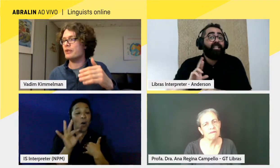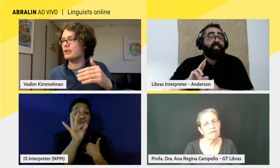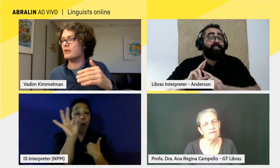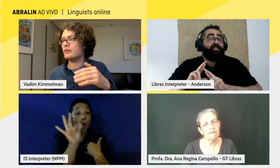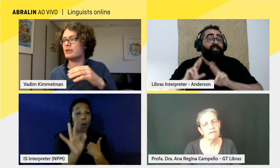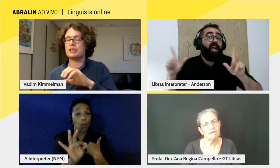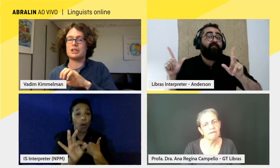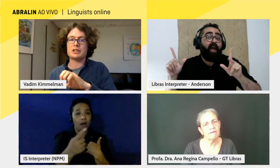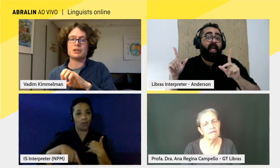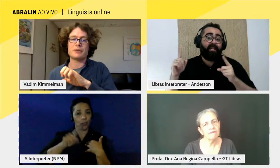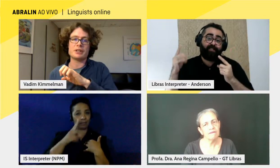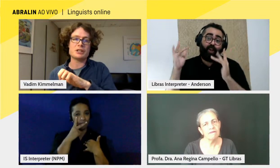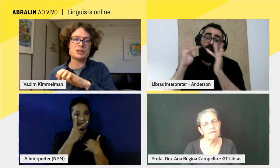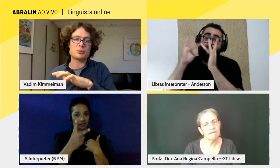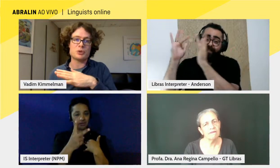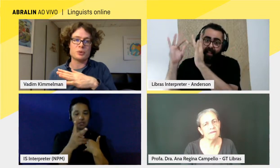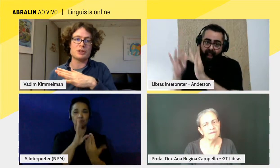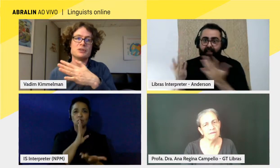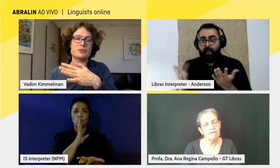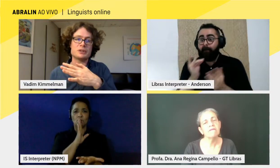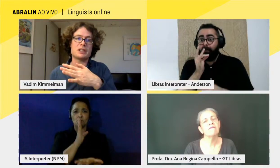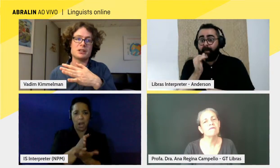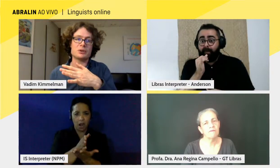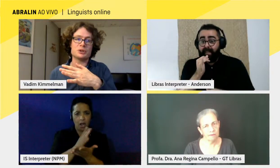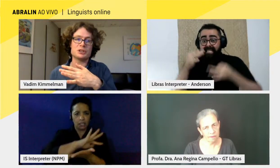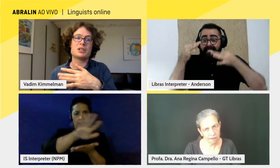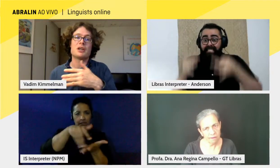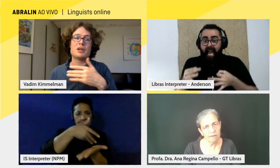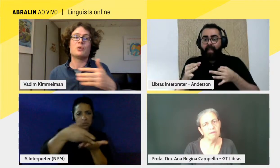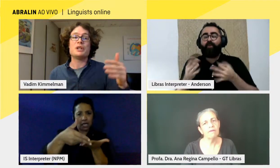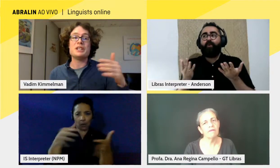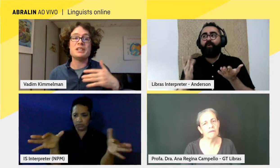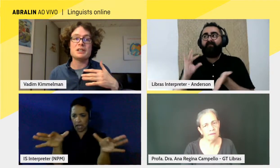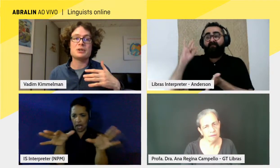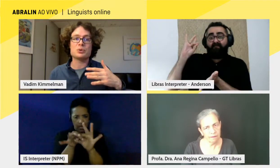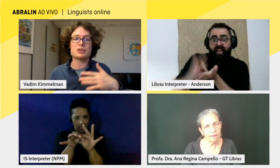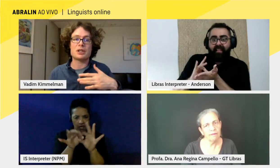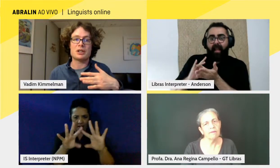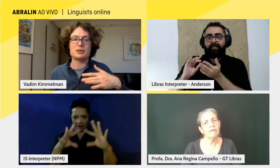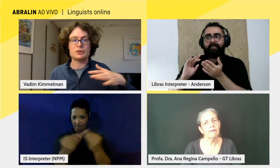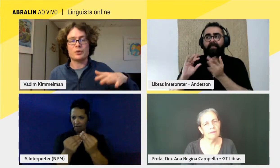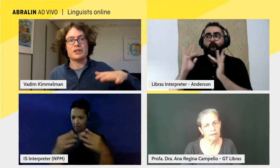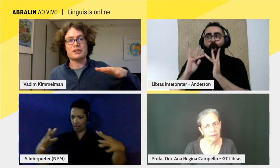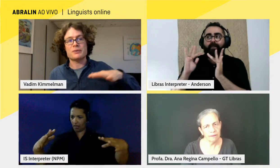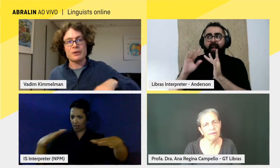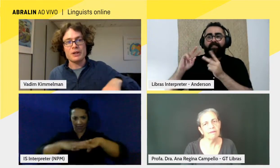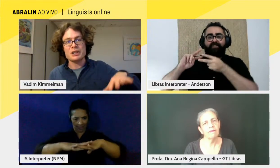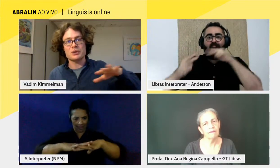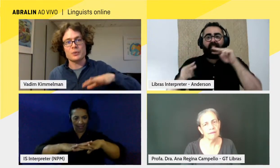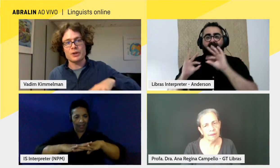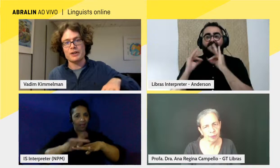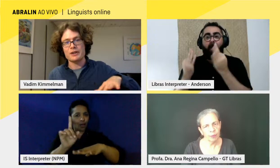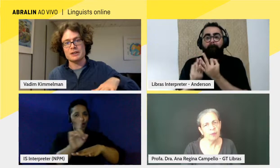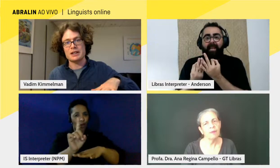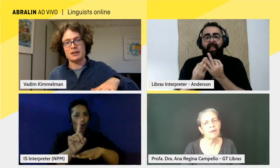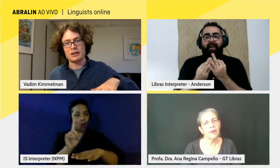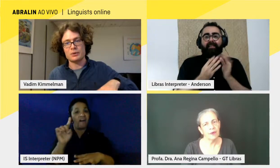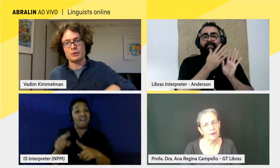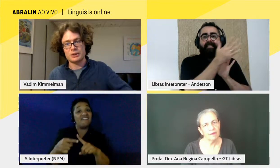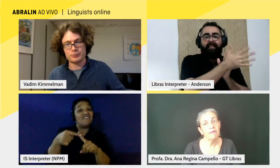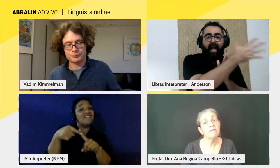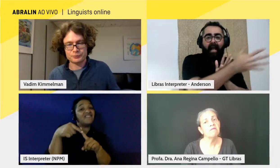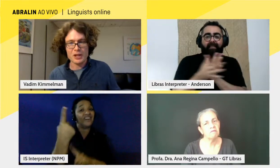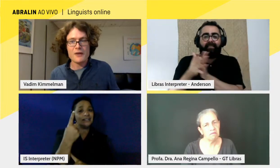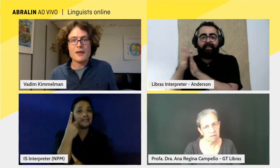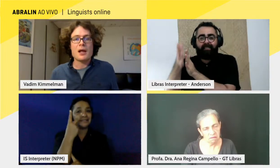sort of the real phylogenetic relations between different sign languages, we need to start with this variation within the sign